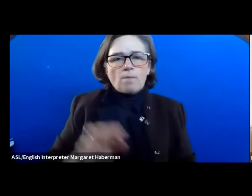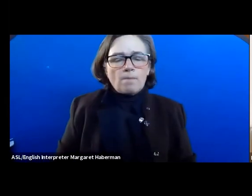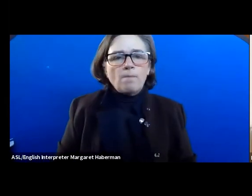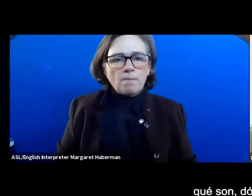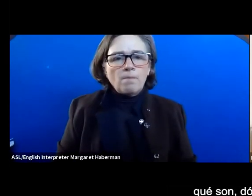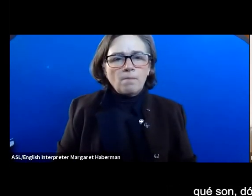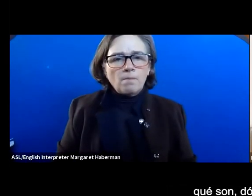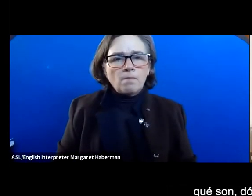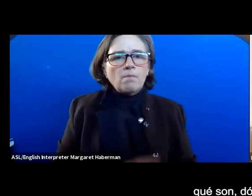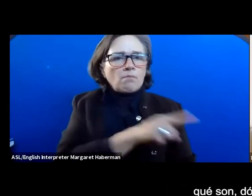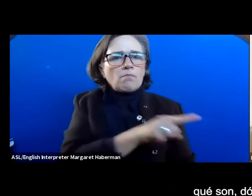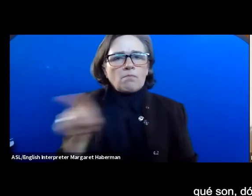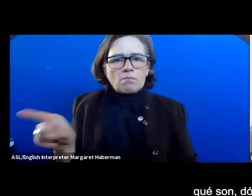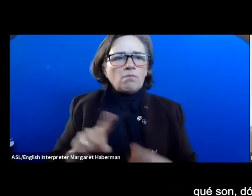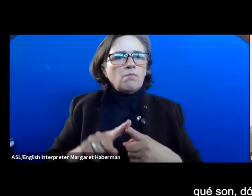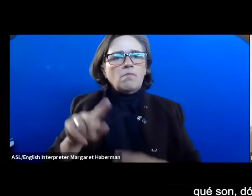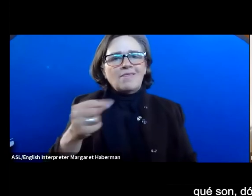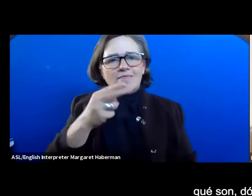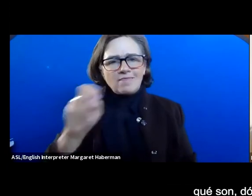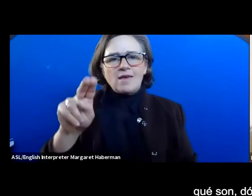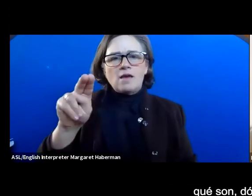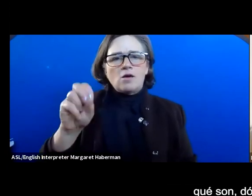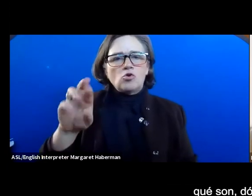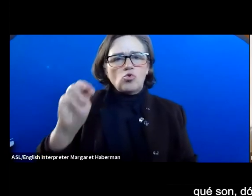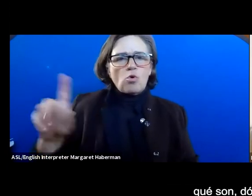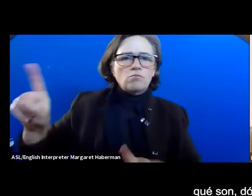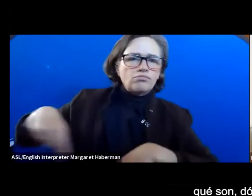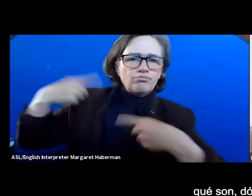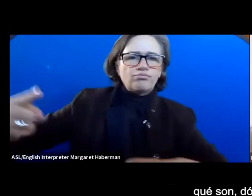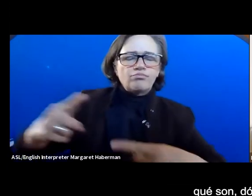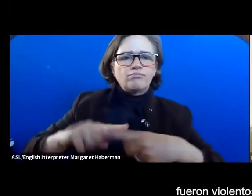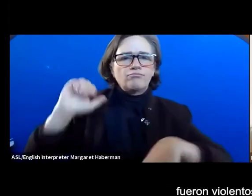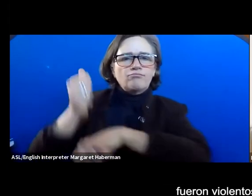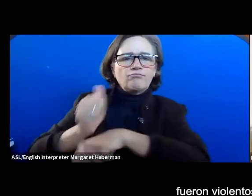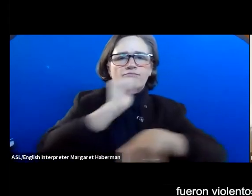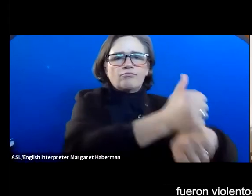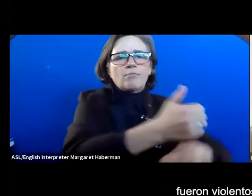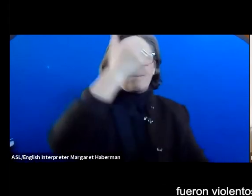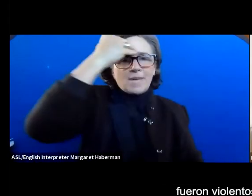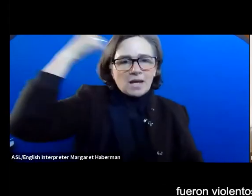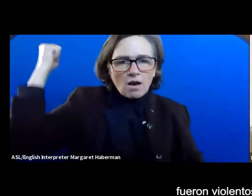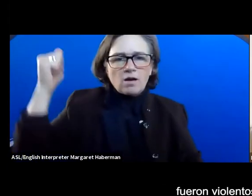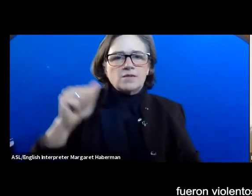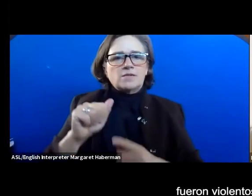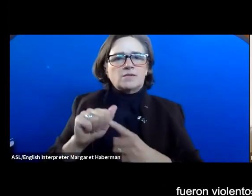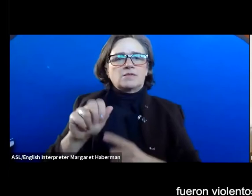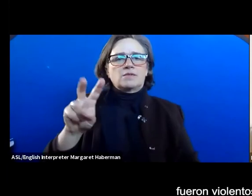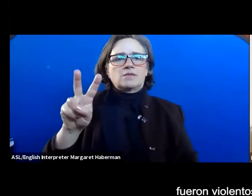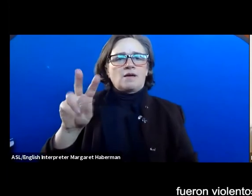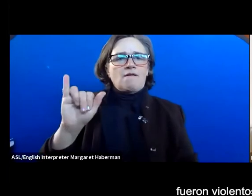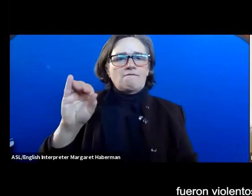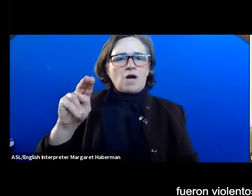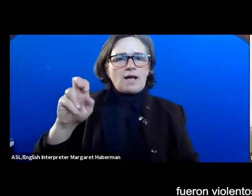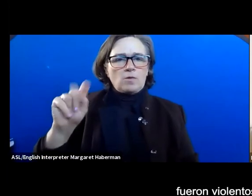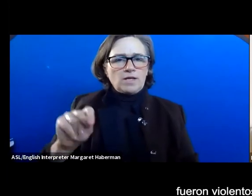are what they are, where they are, because they are violent. It's not that they were violent in the beginning and then